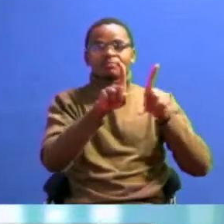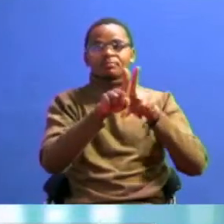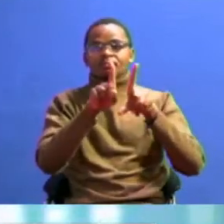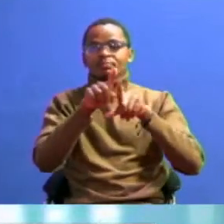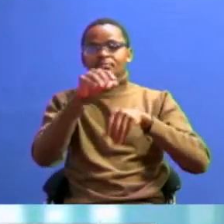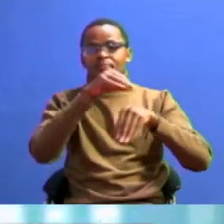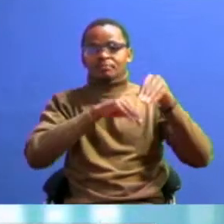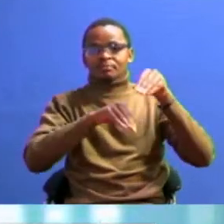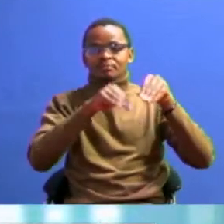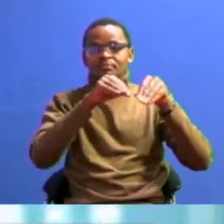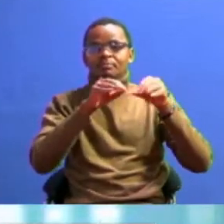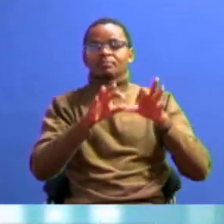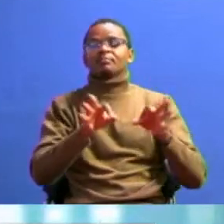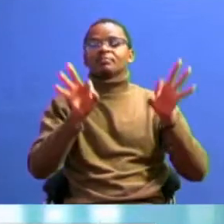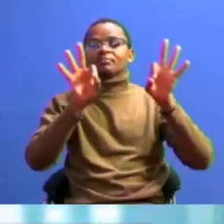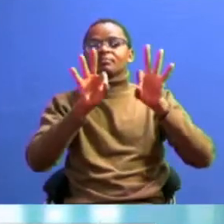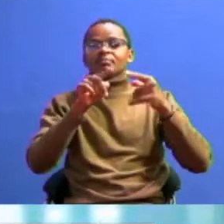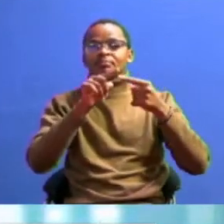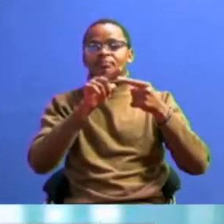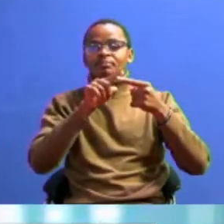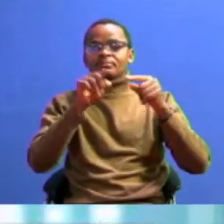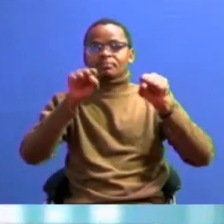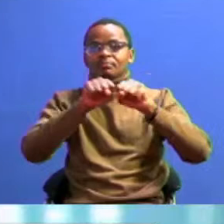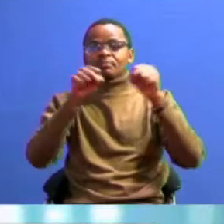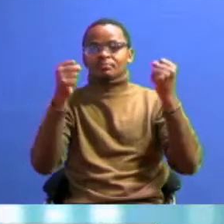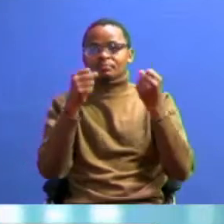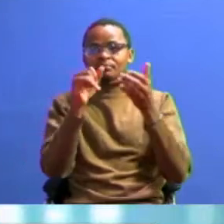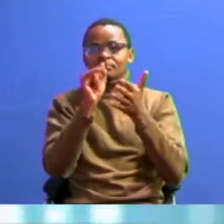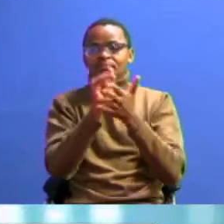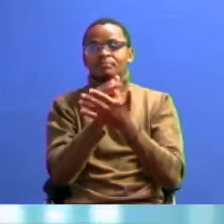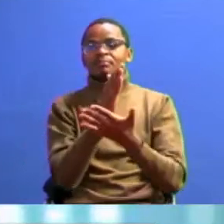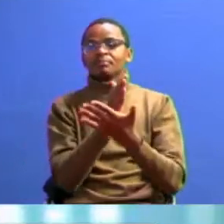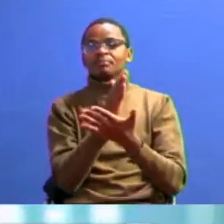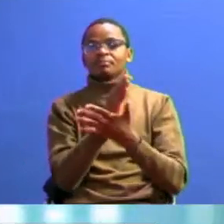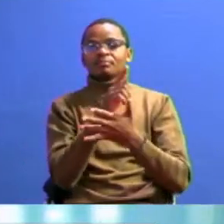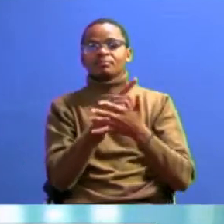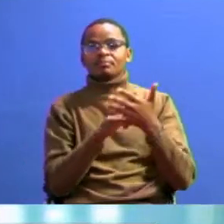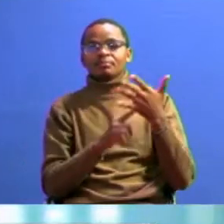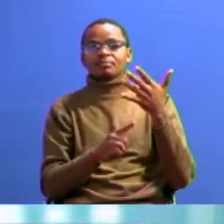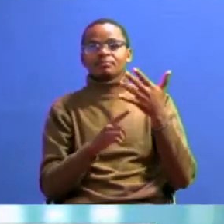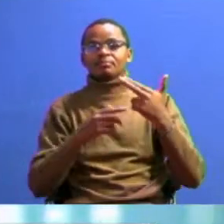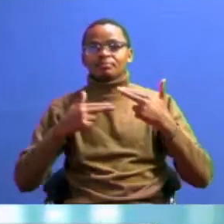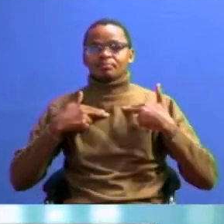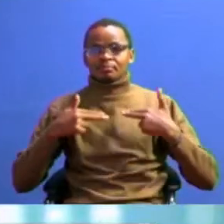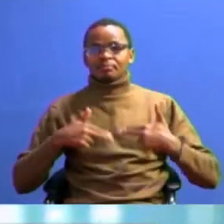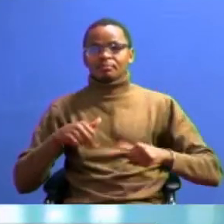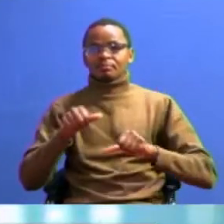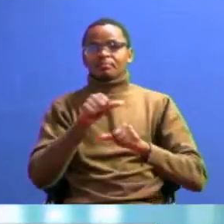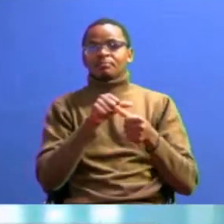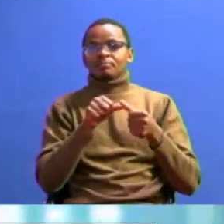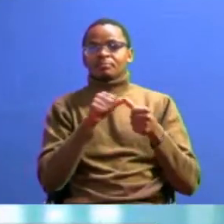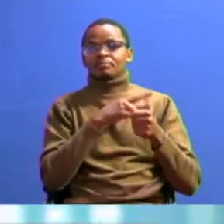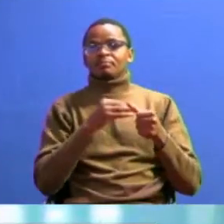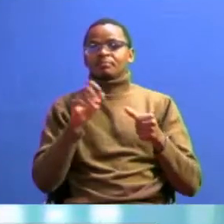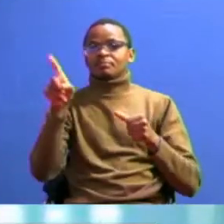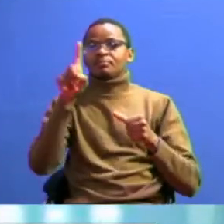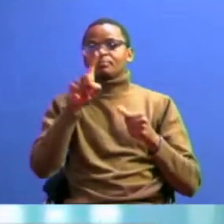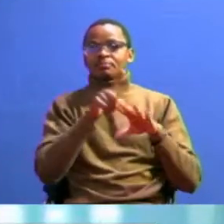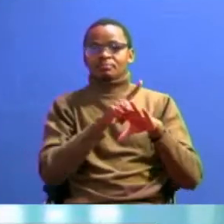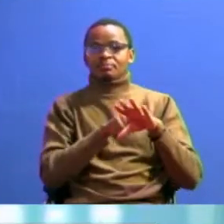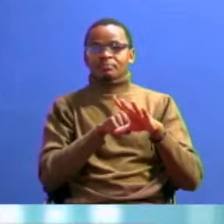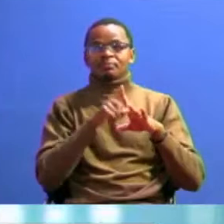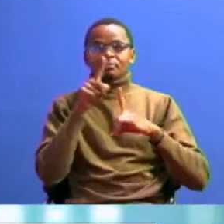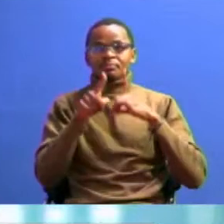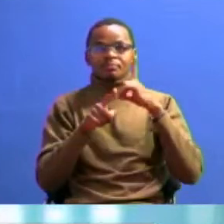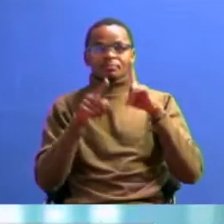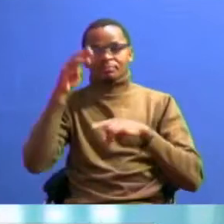contribute significantly to society. So that is really what health is all about. And therefore, when we talk about